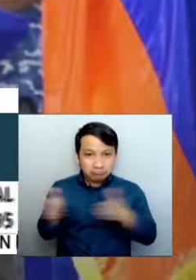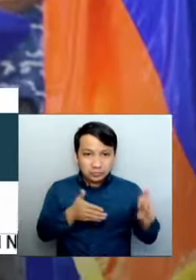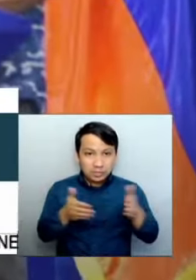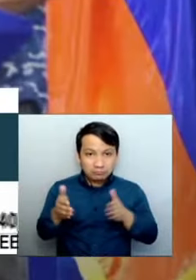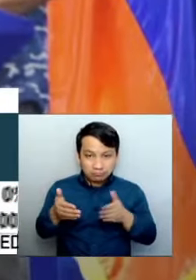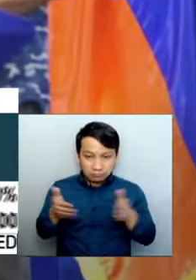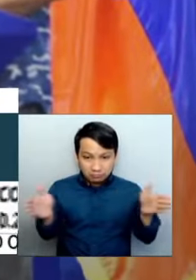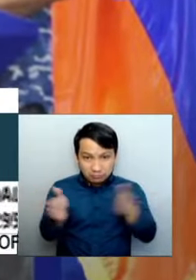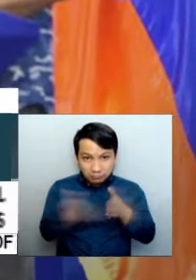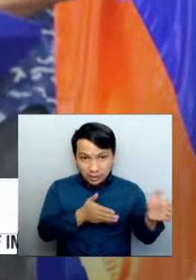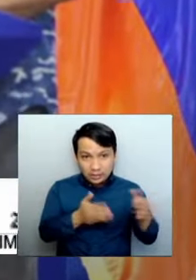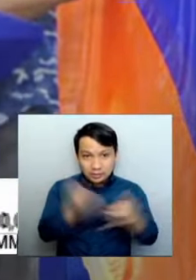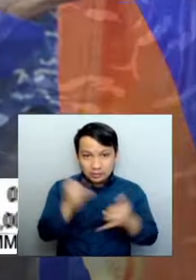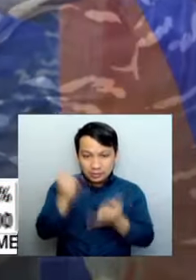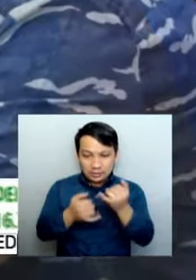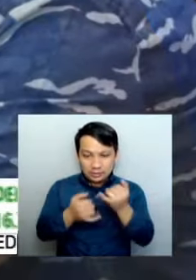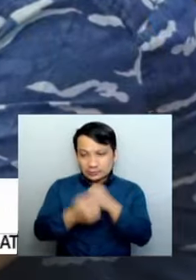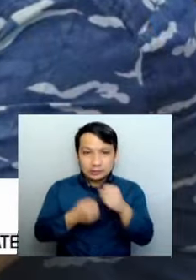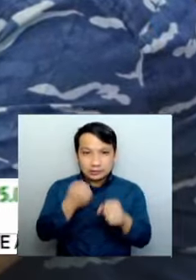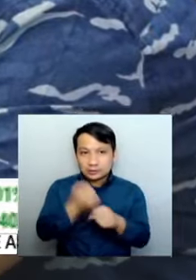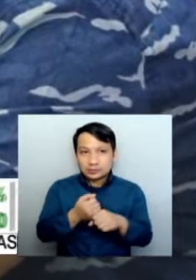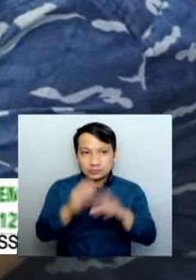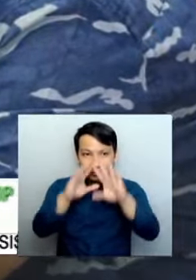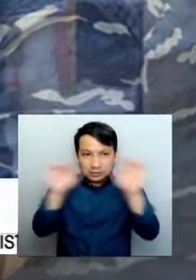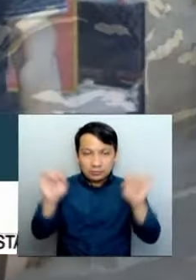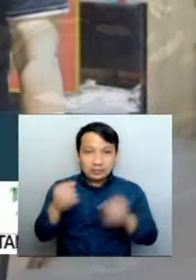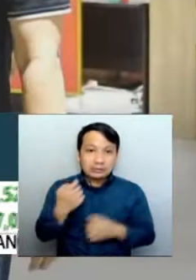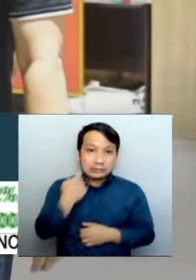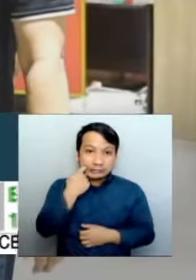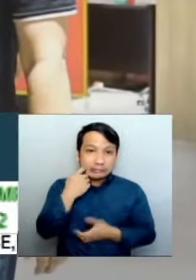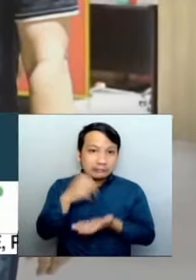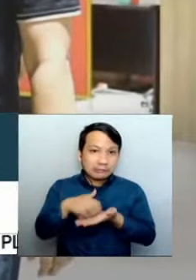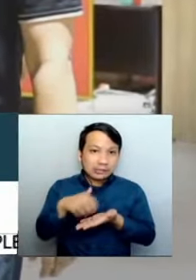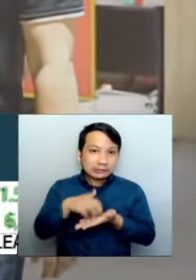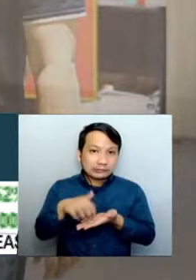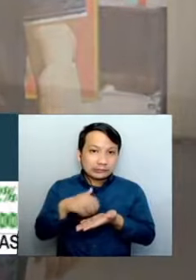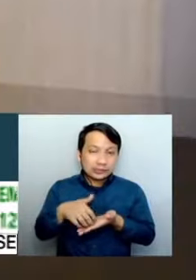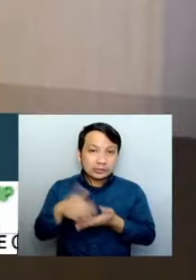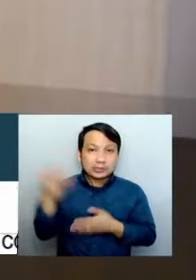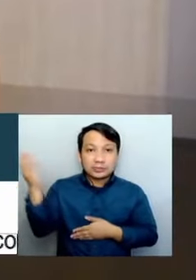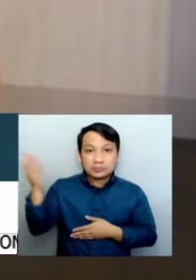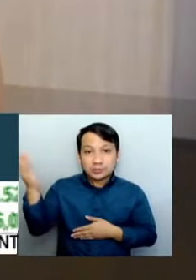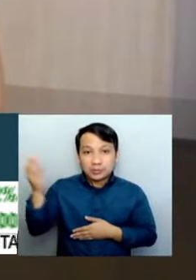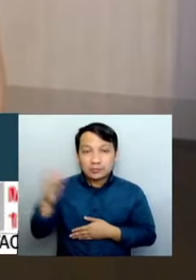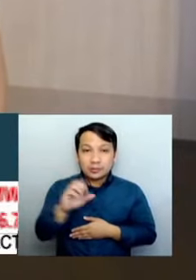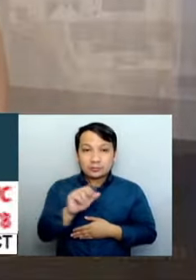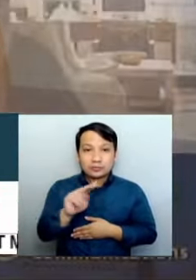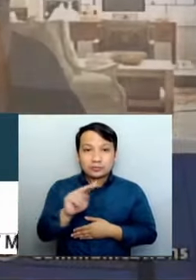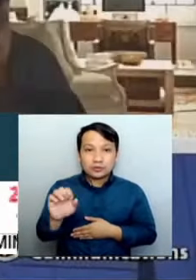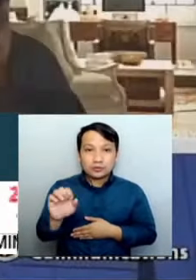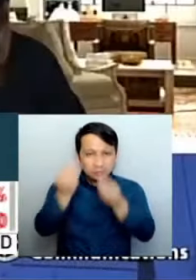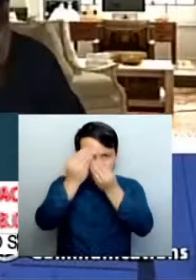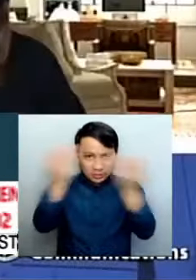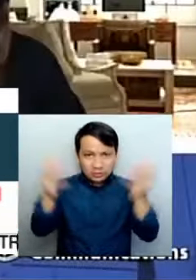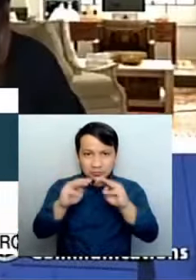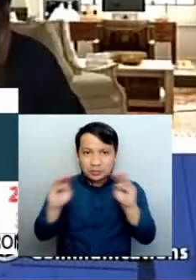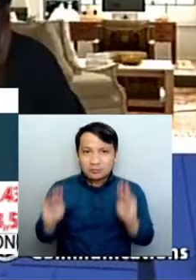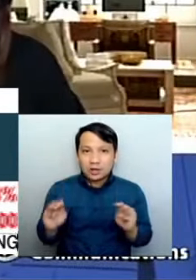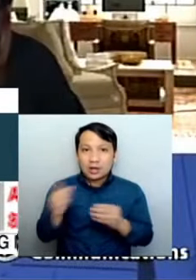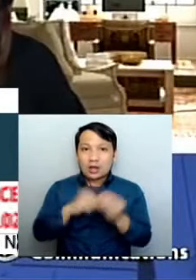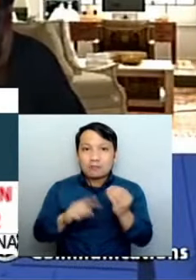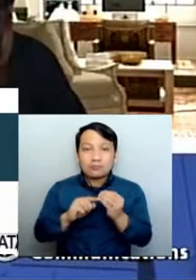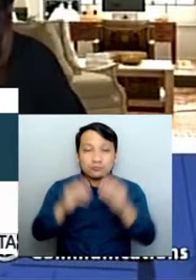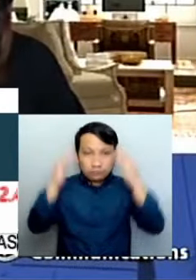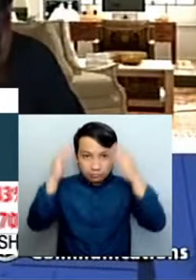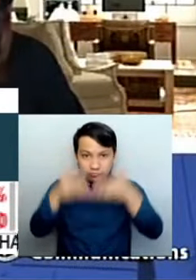office. The president already rehearsed for his final report to the nation, while the palace gave a preview of the big speech. Ang alam ko po, ang magiging